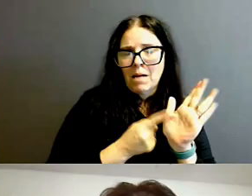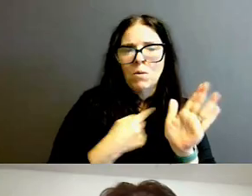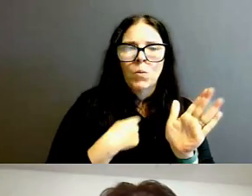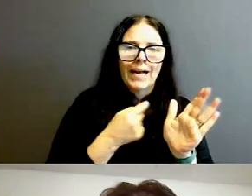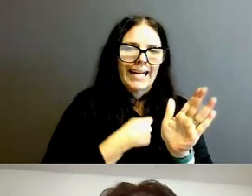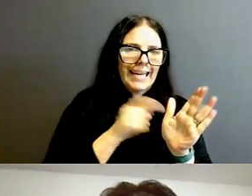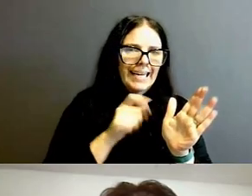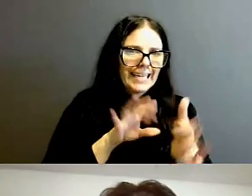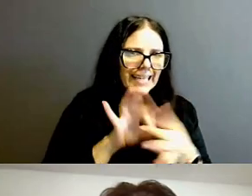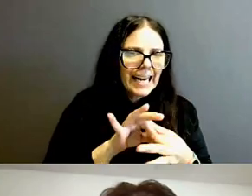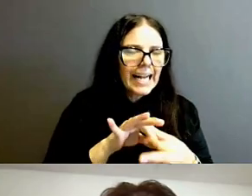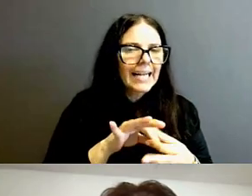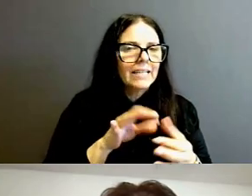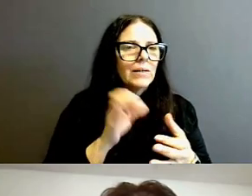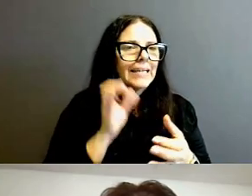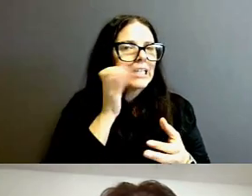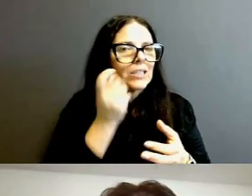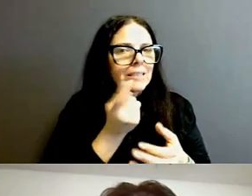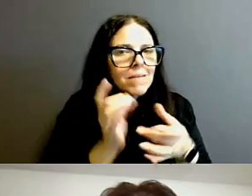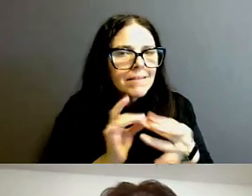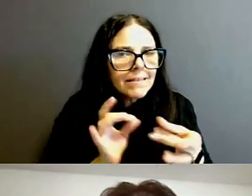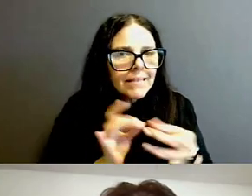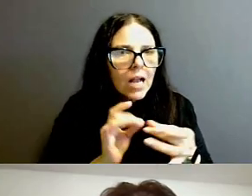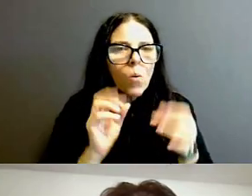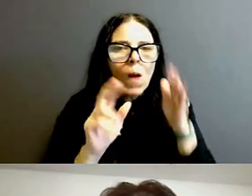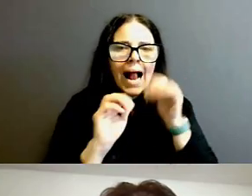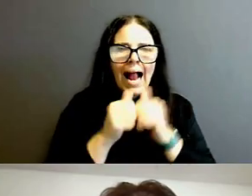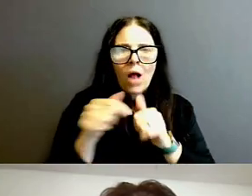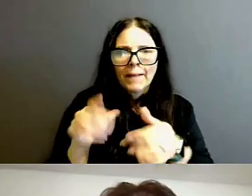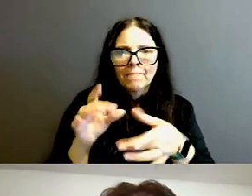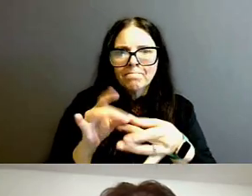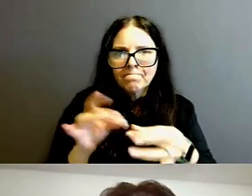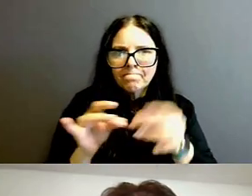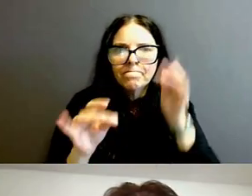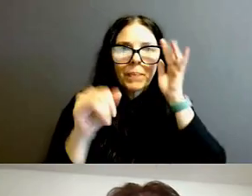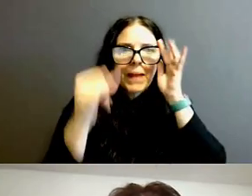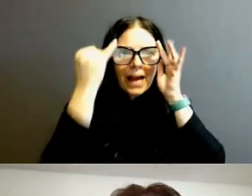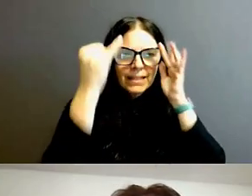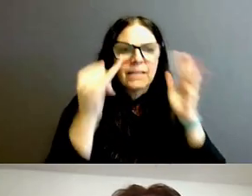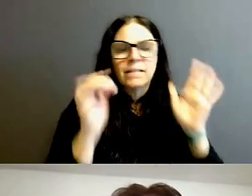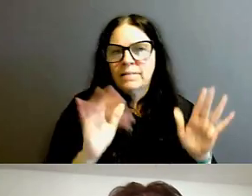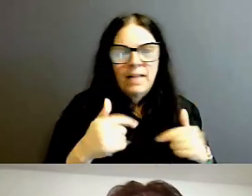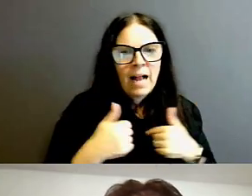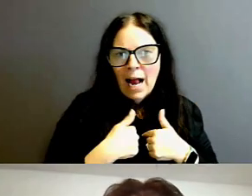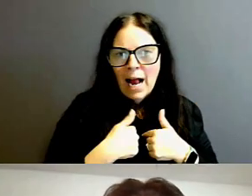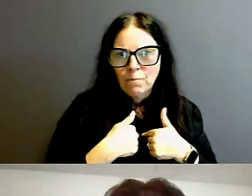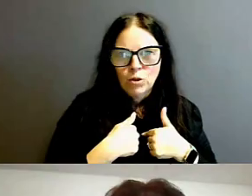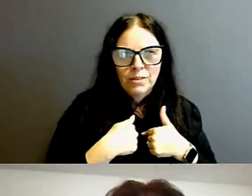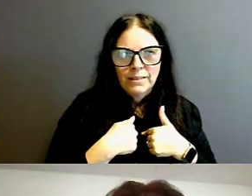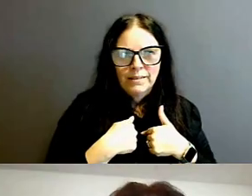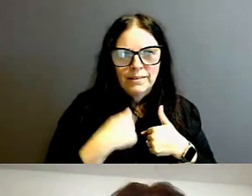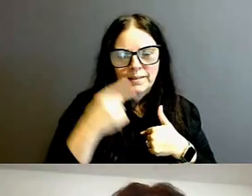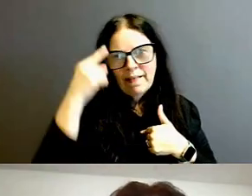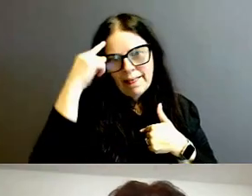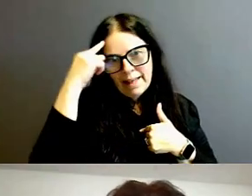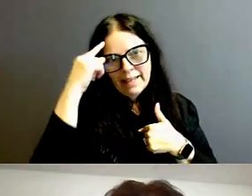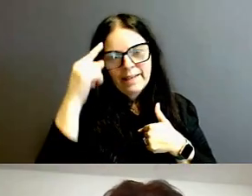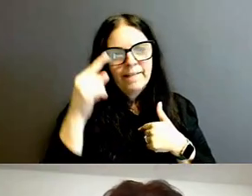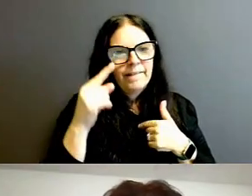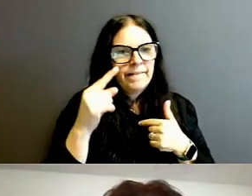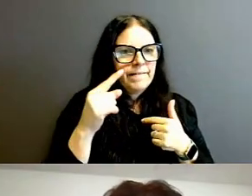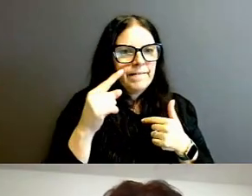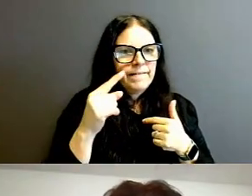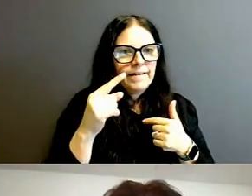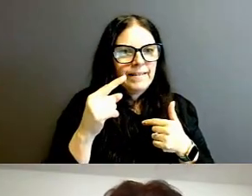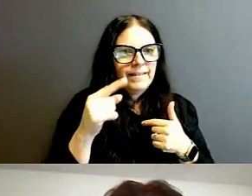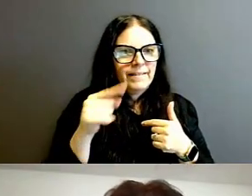connect and we hear somebody else say something, or the way they present it, or the ideas. Like again, I'm just thinking of the slogans on those lockers